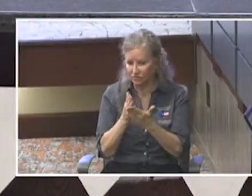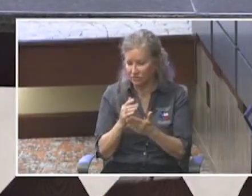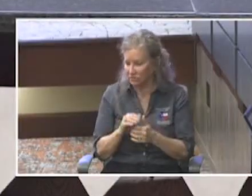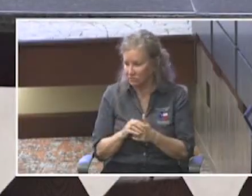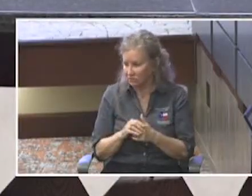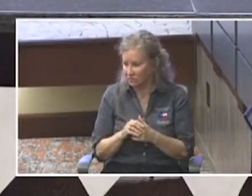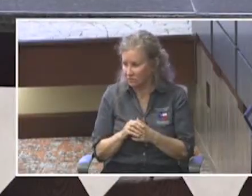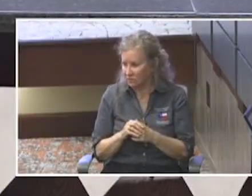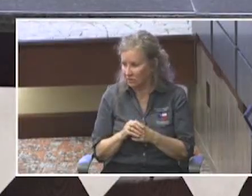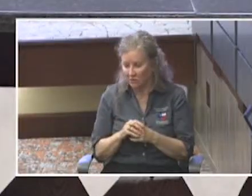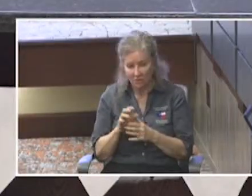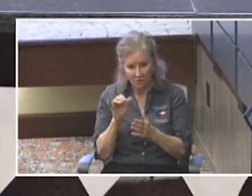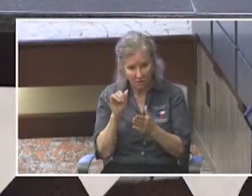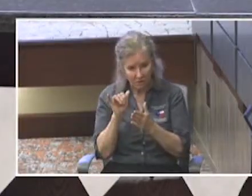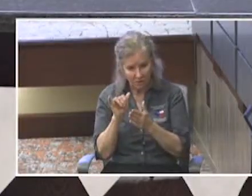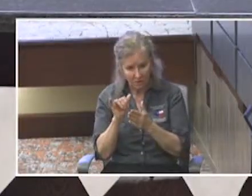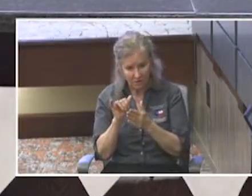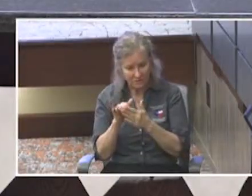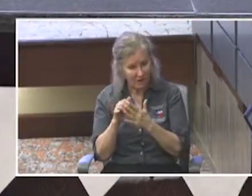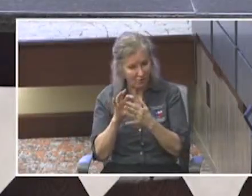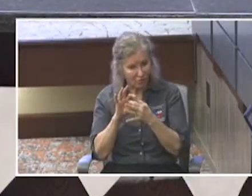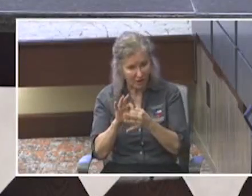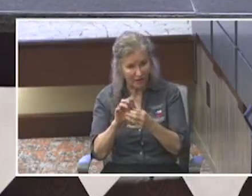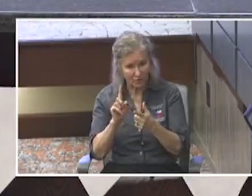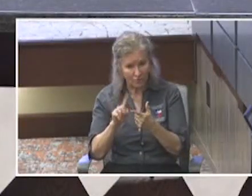that have anything to do with kind of switching over the